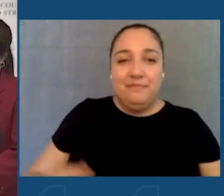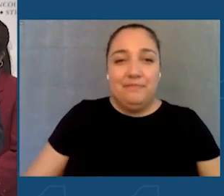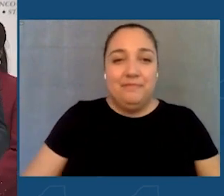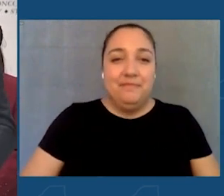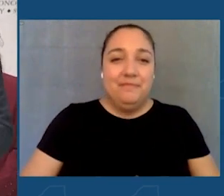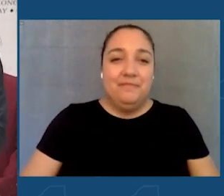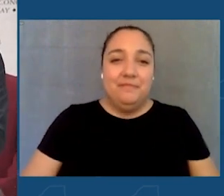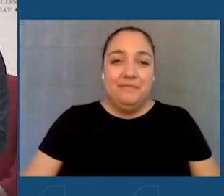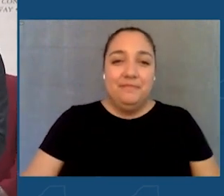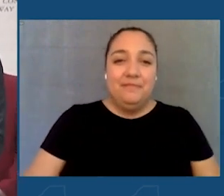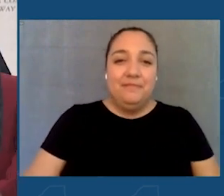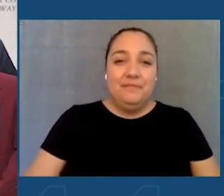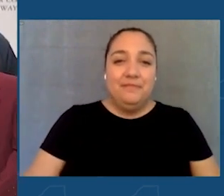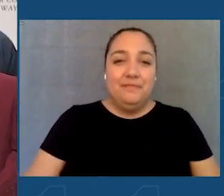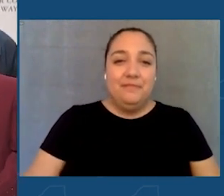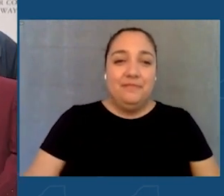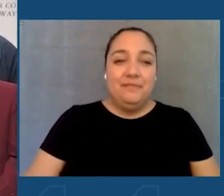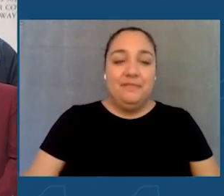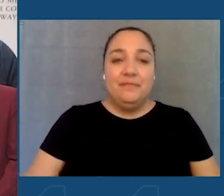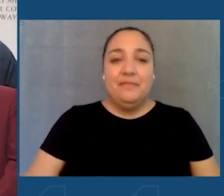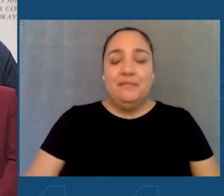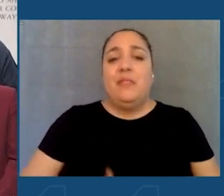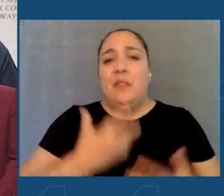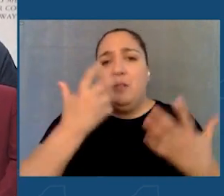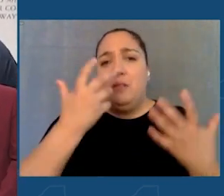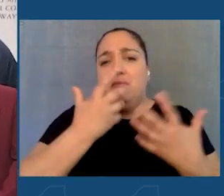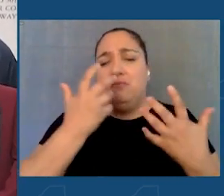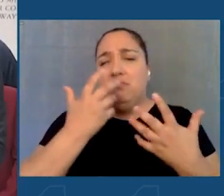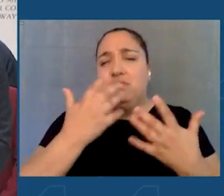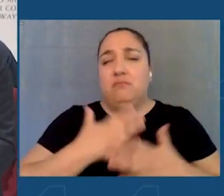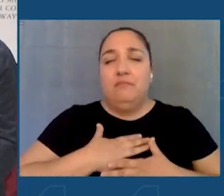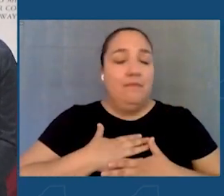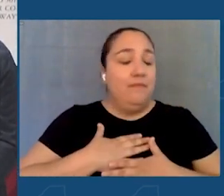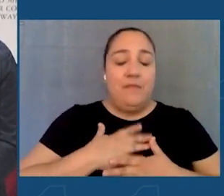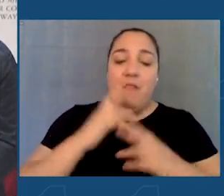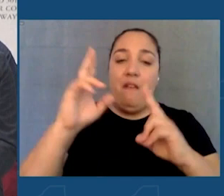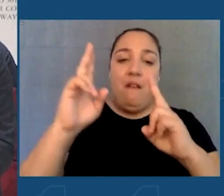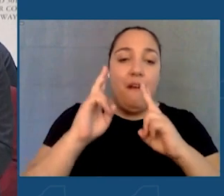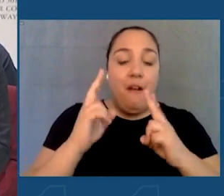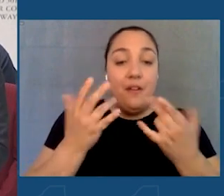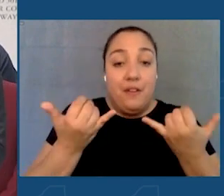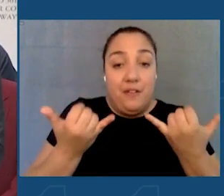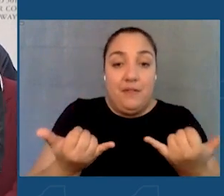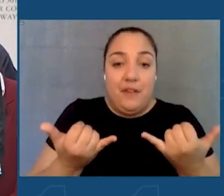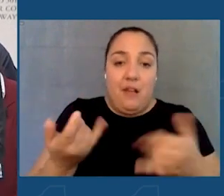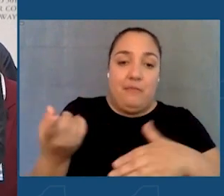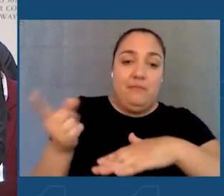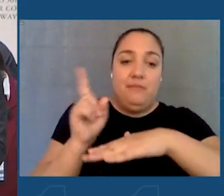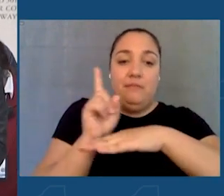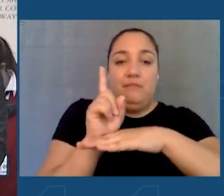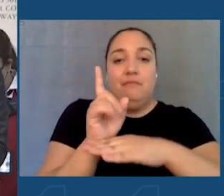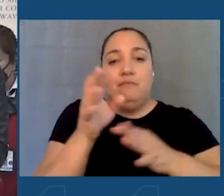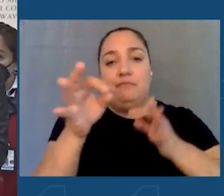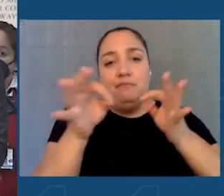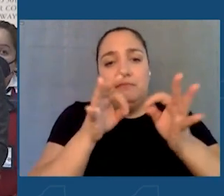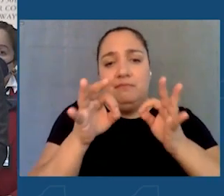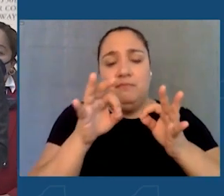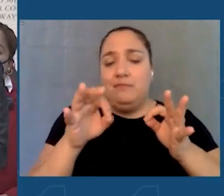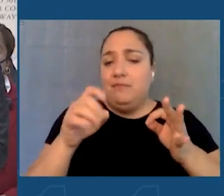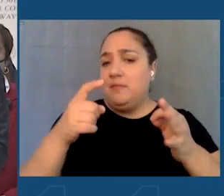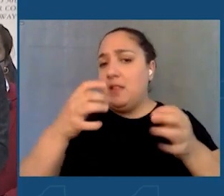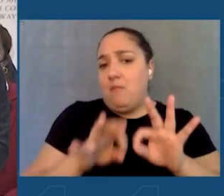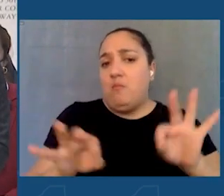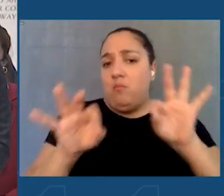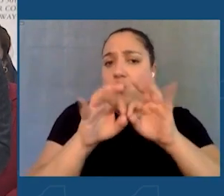I am honored to be here at this very, very important announcement. I want to thank first